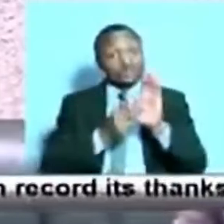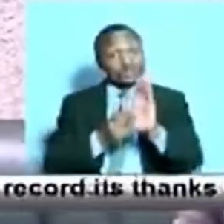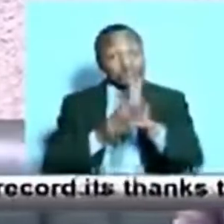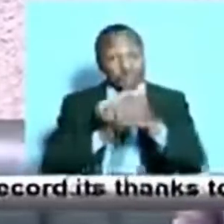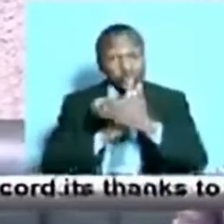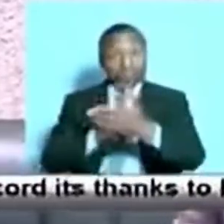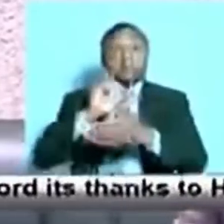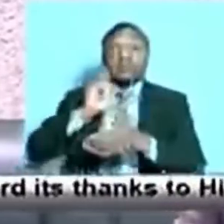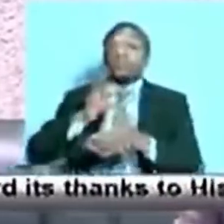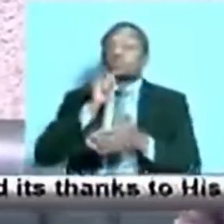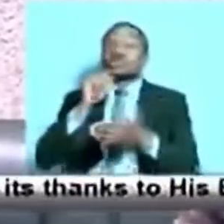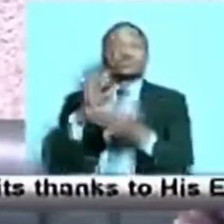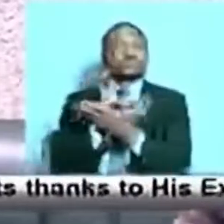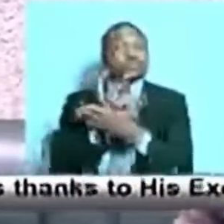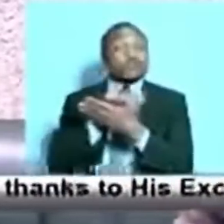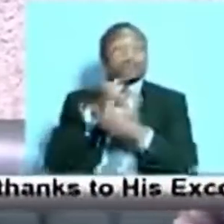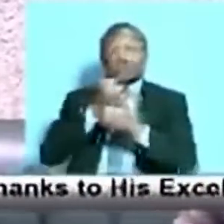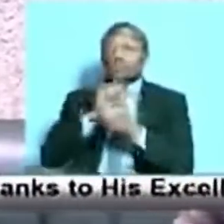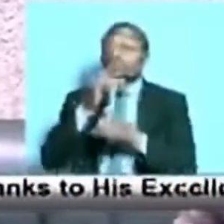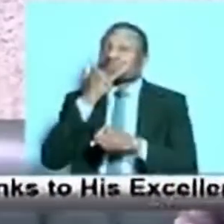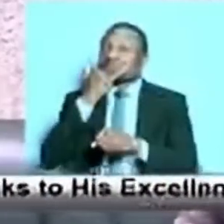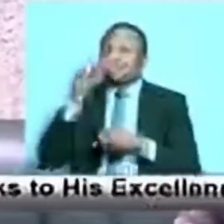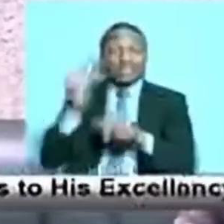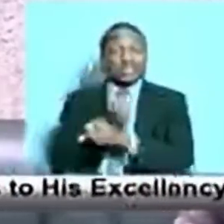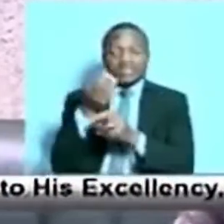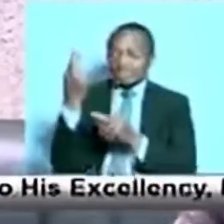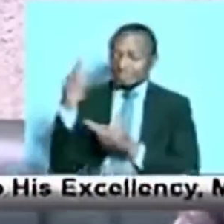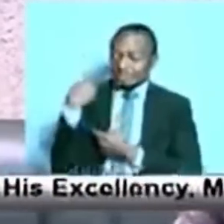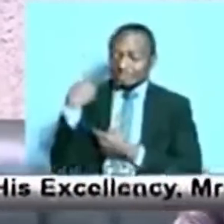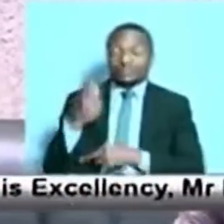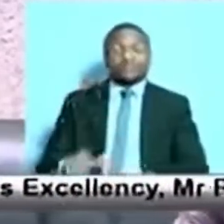not be afraid to make mistakes and take responsibility.